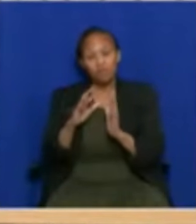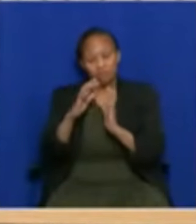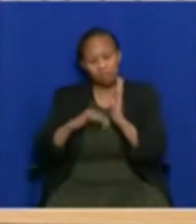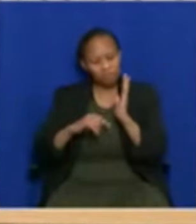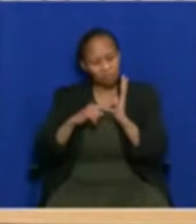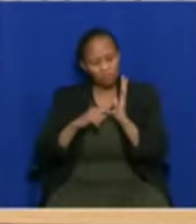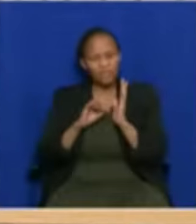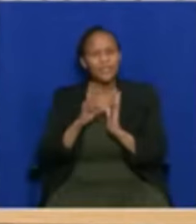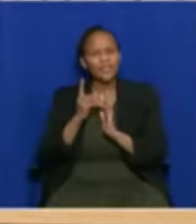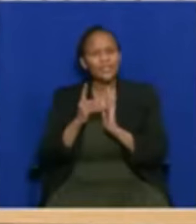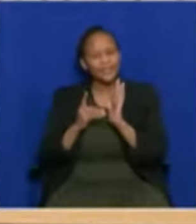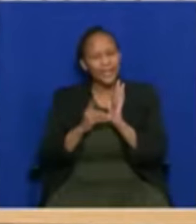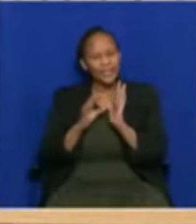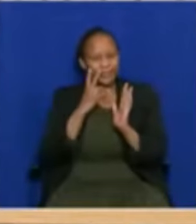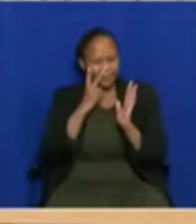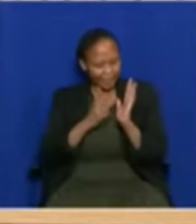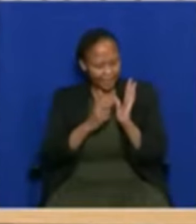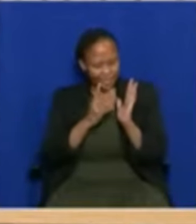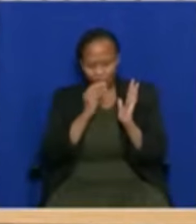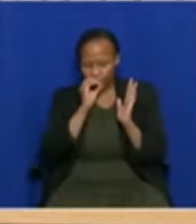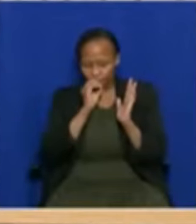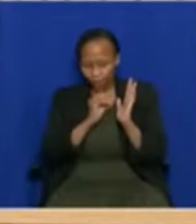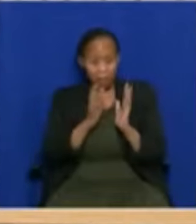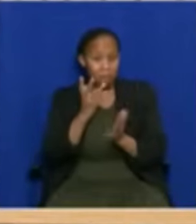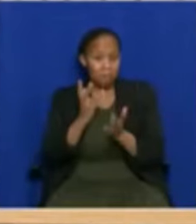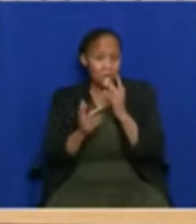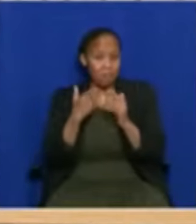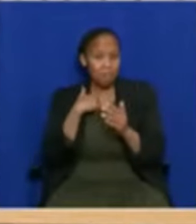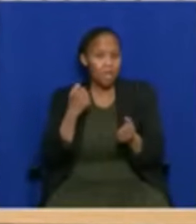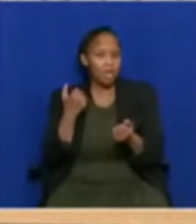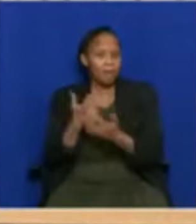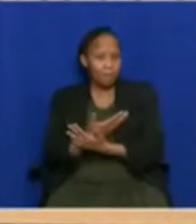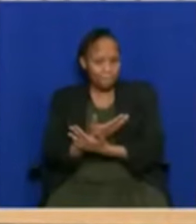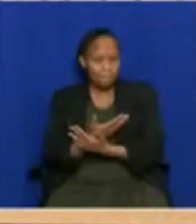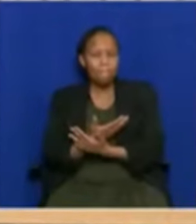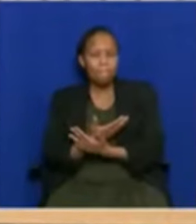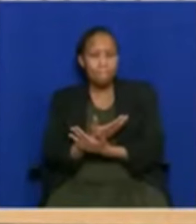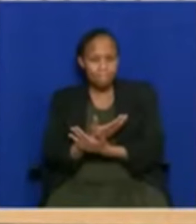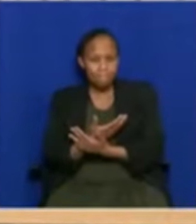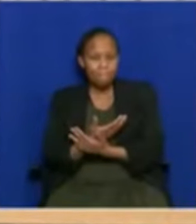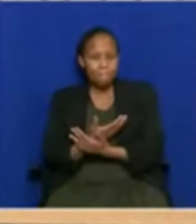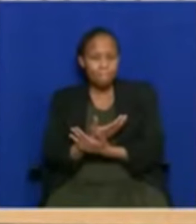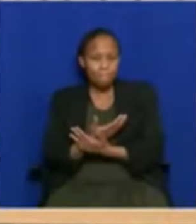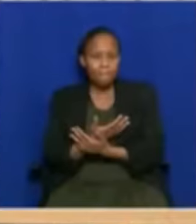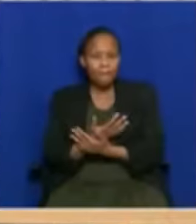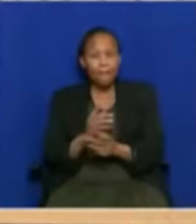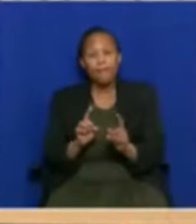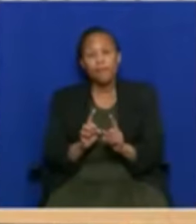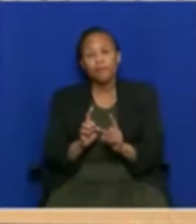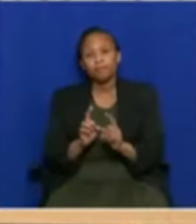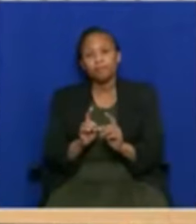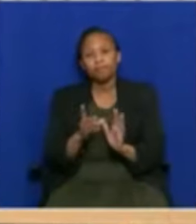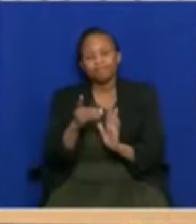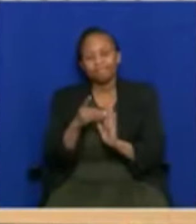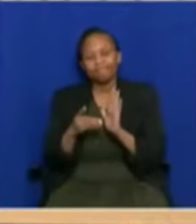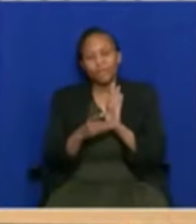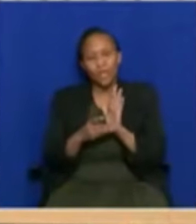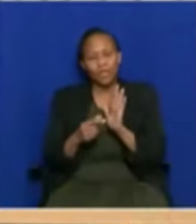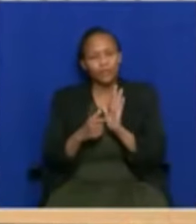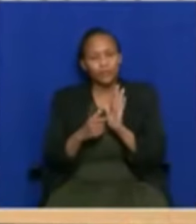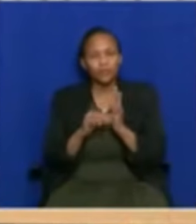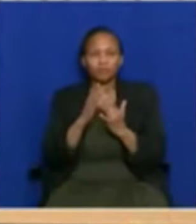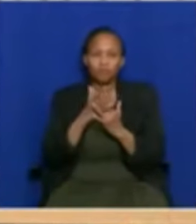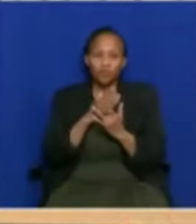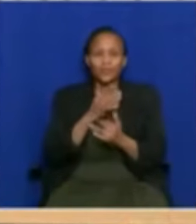it. Do you see a date that between December 2024 and